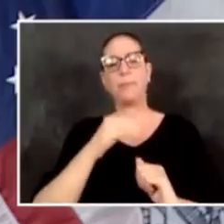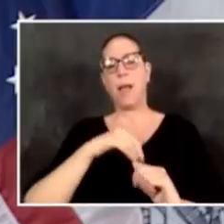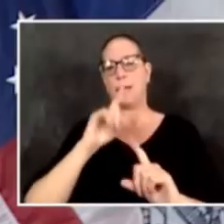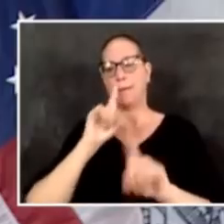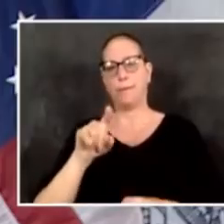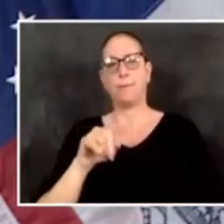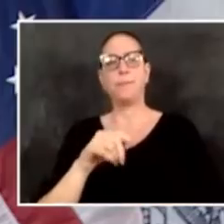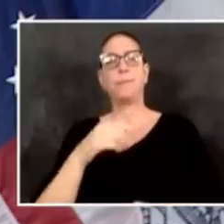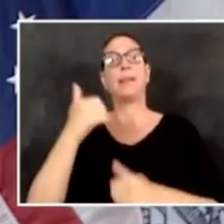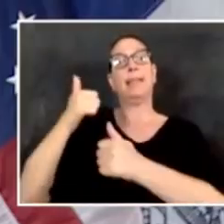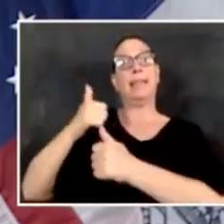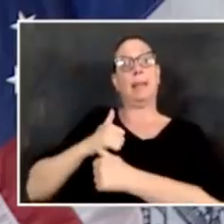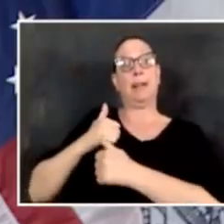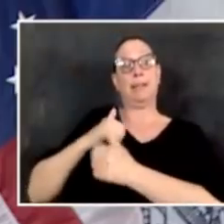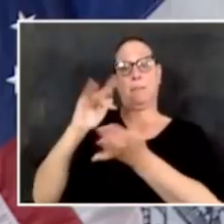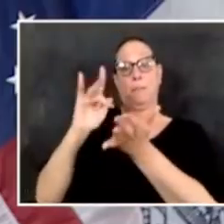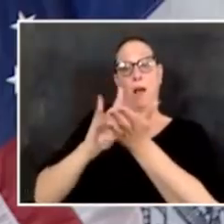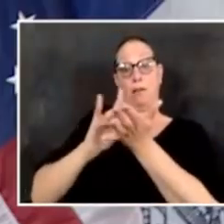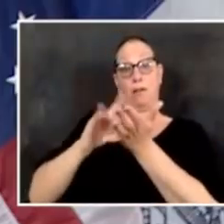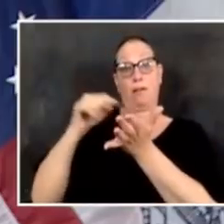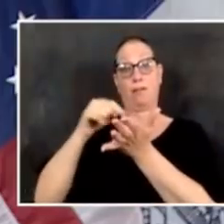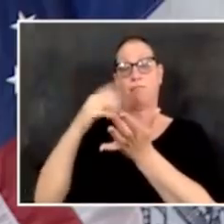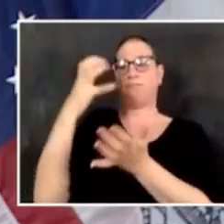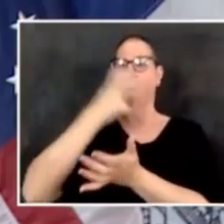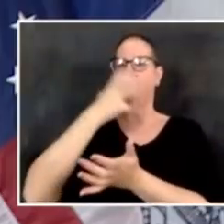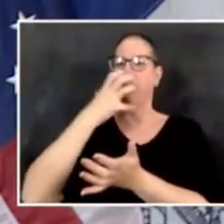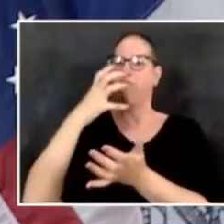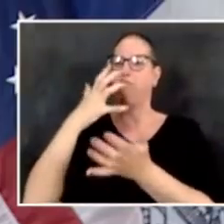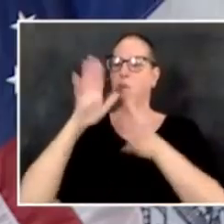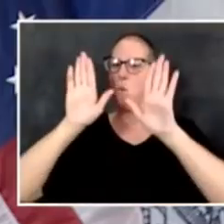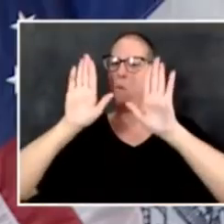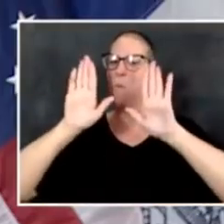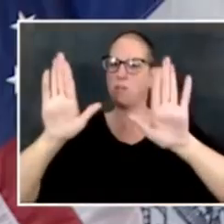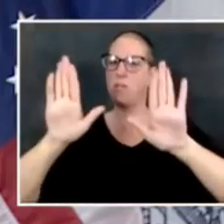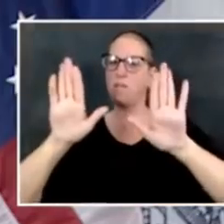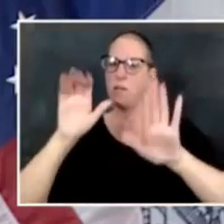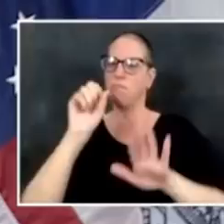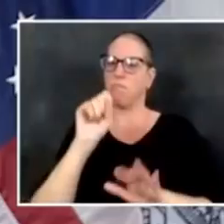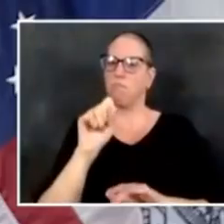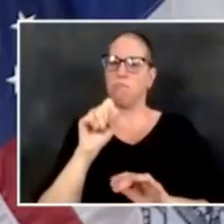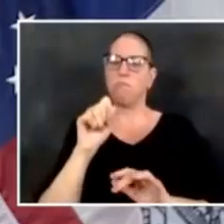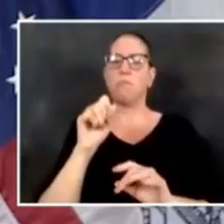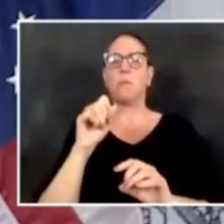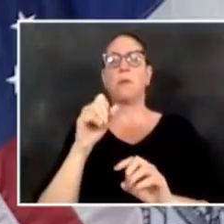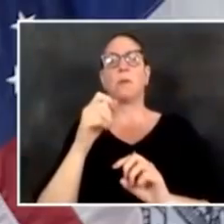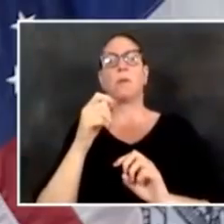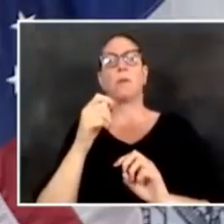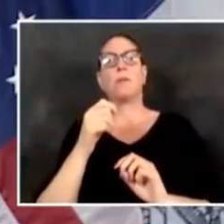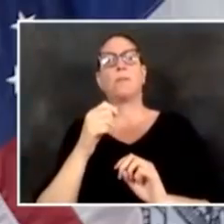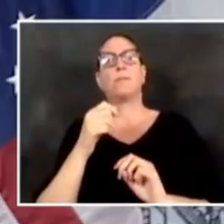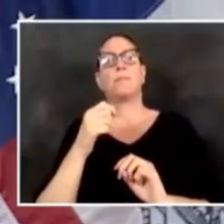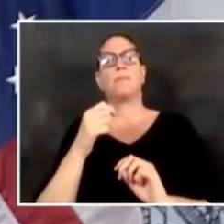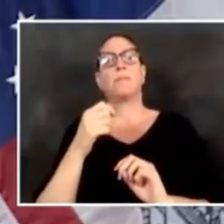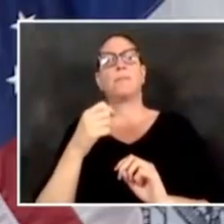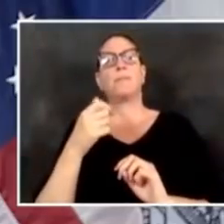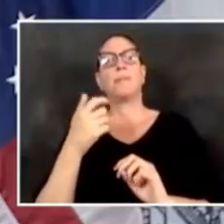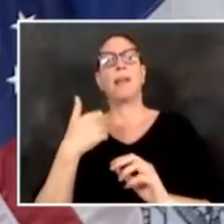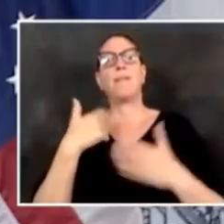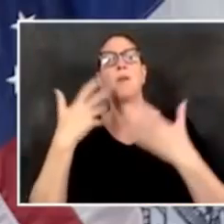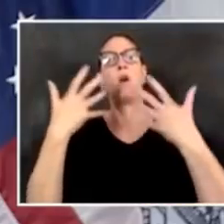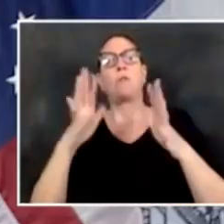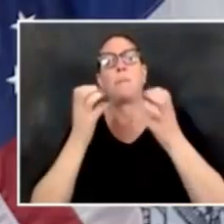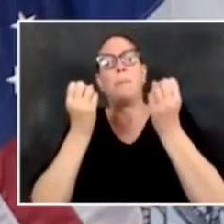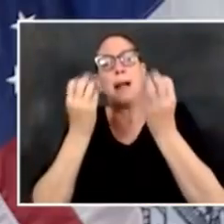the Air Force, from the Navy. This all emerged from conversations I had with President Trump and